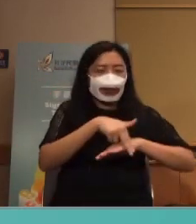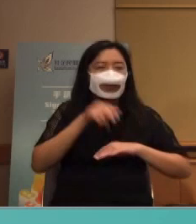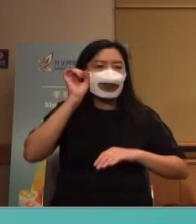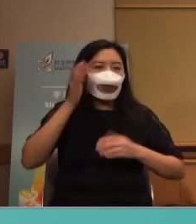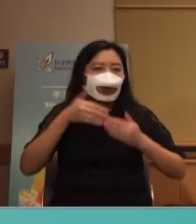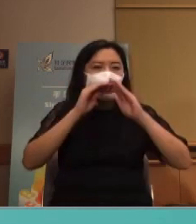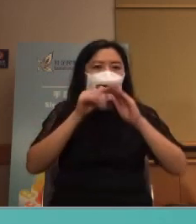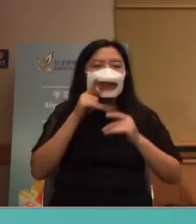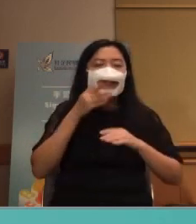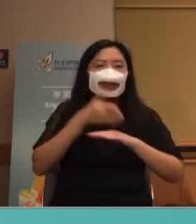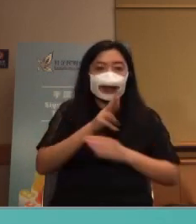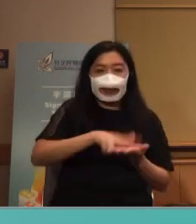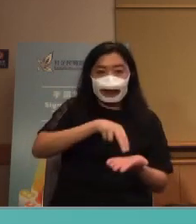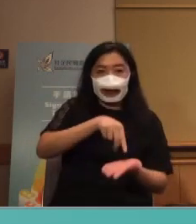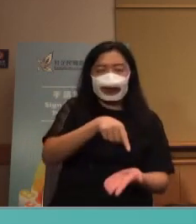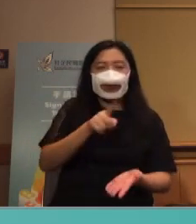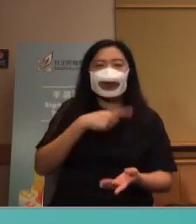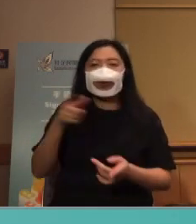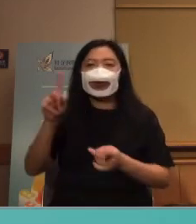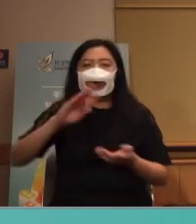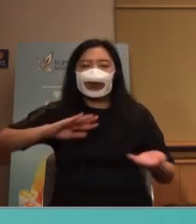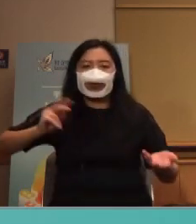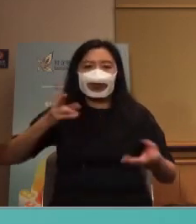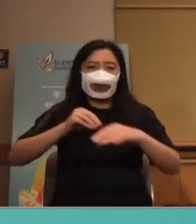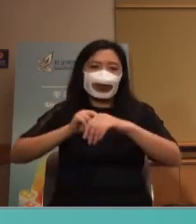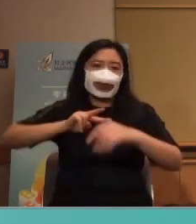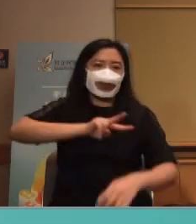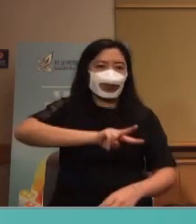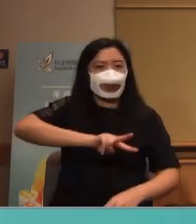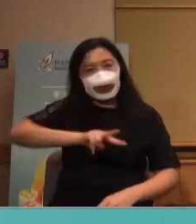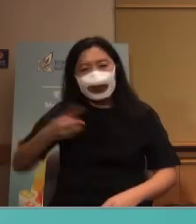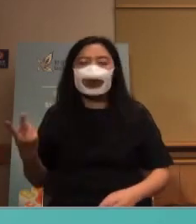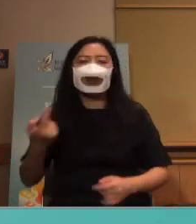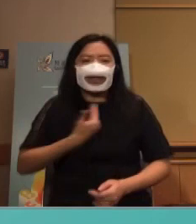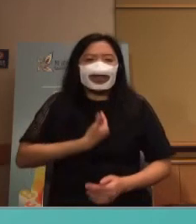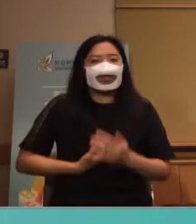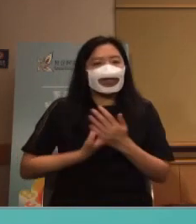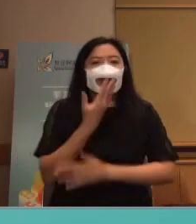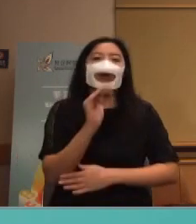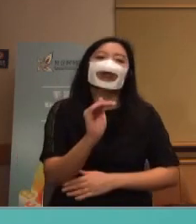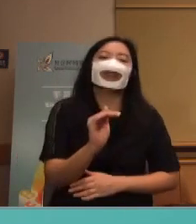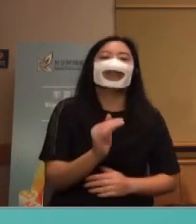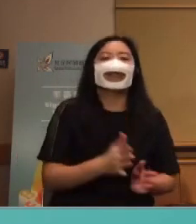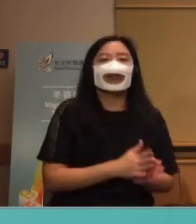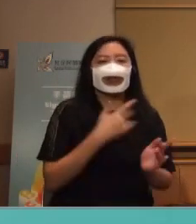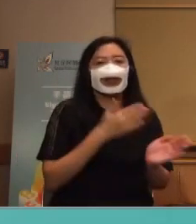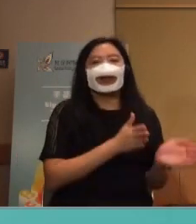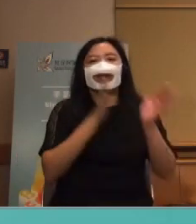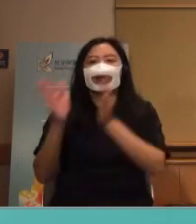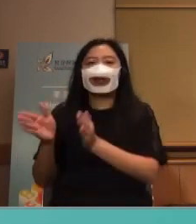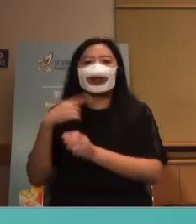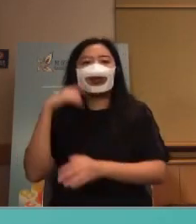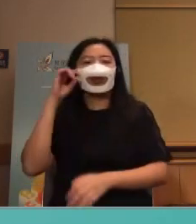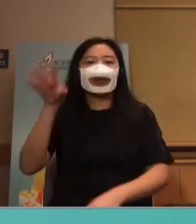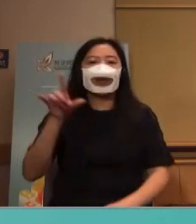Yeah. My next question is for Lewis. And I apologize in advance for having to ask